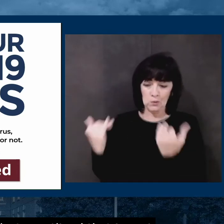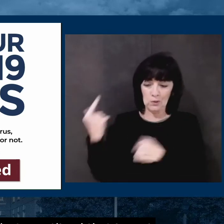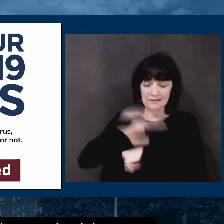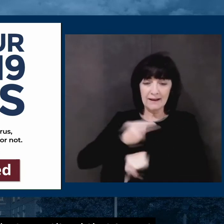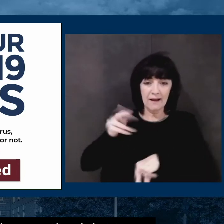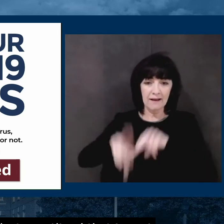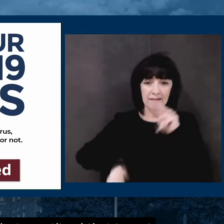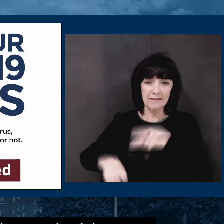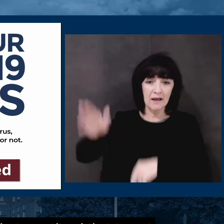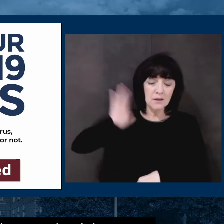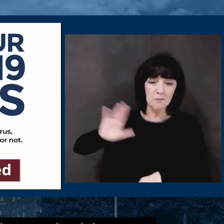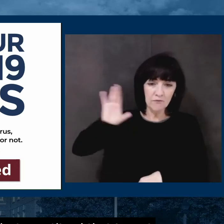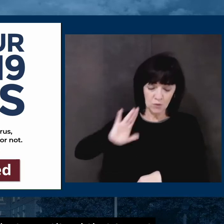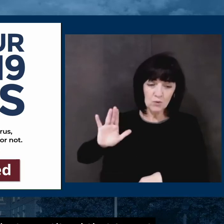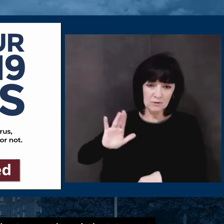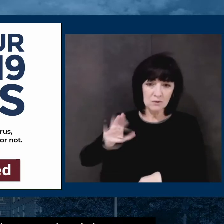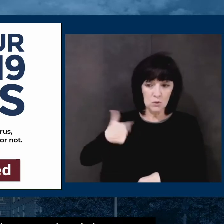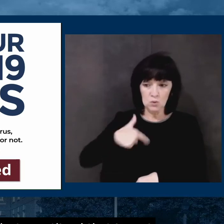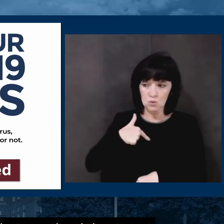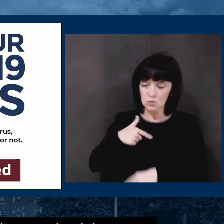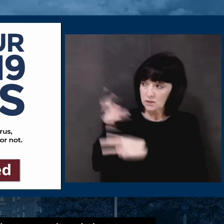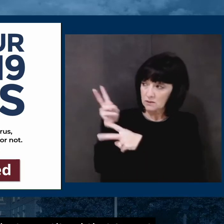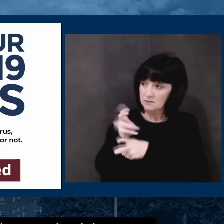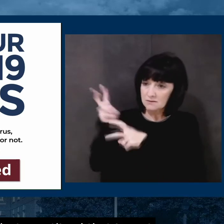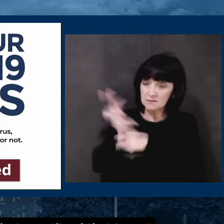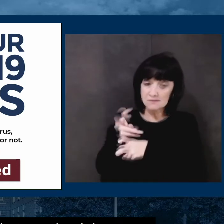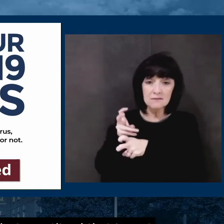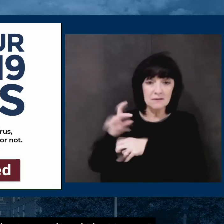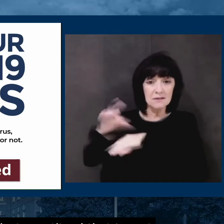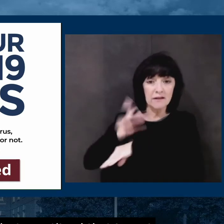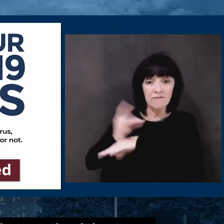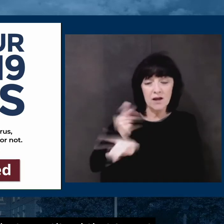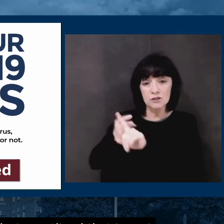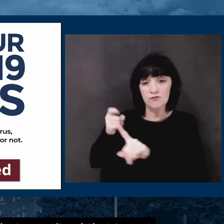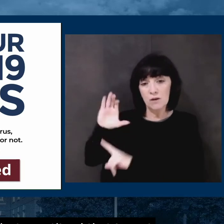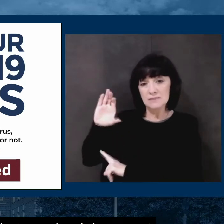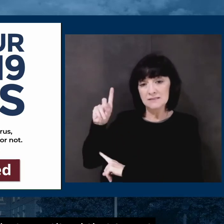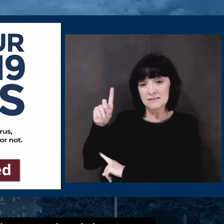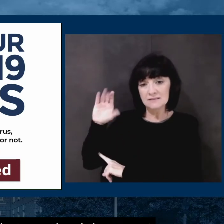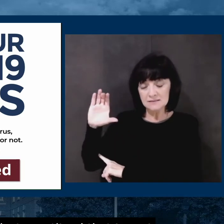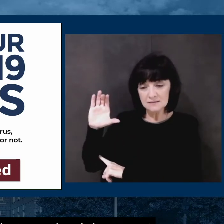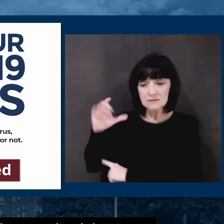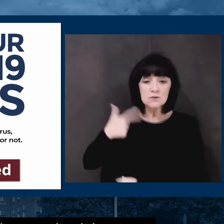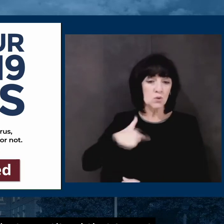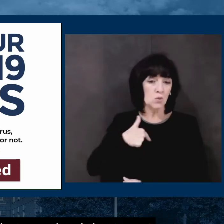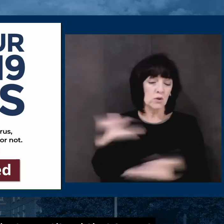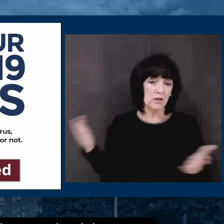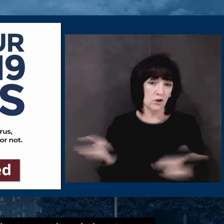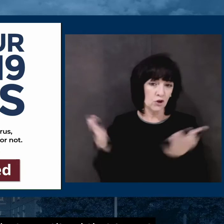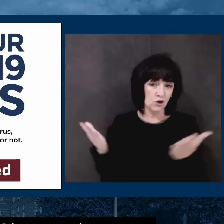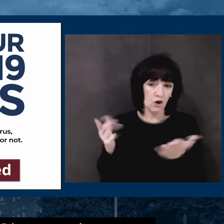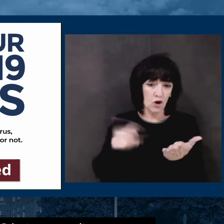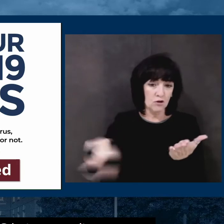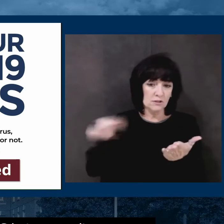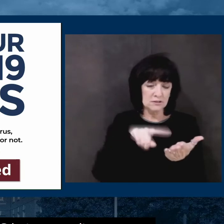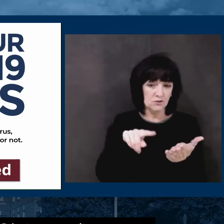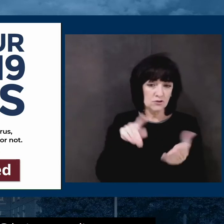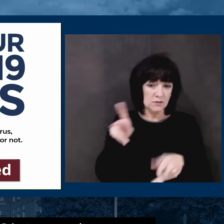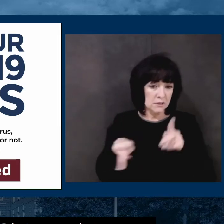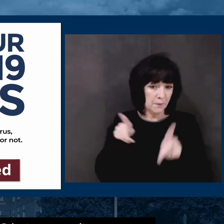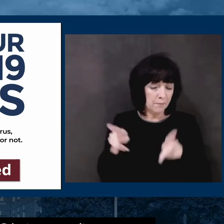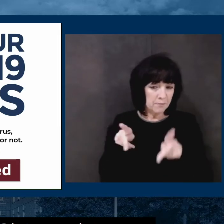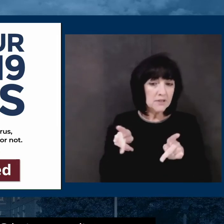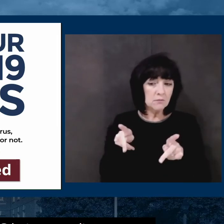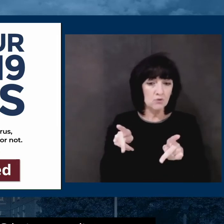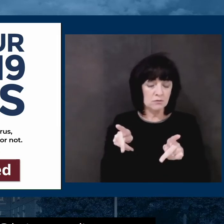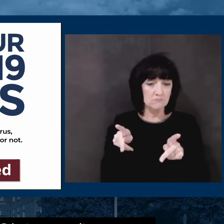from CDC. But we will encourage everybody, depending on their status on